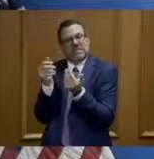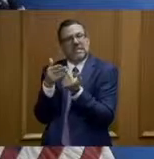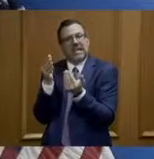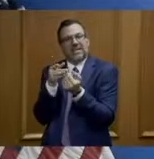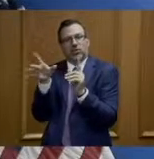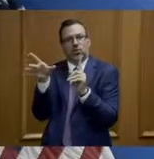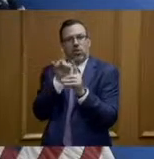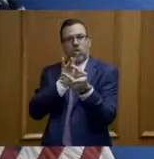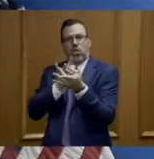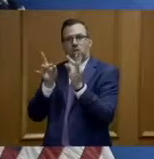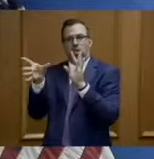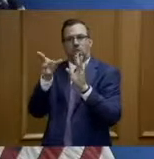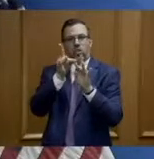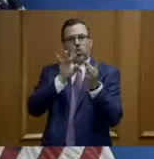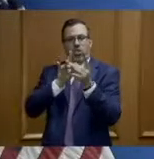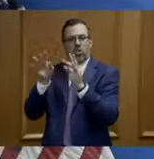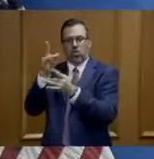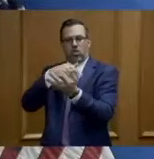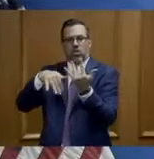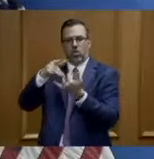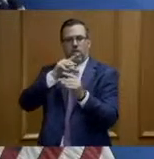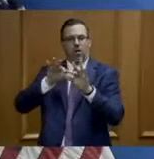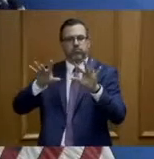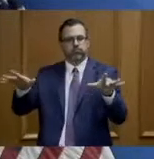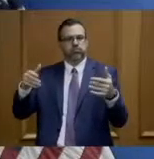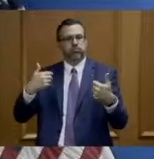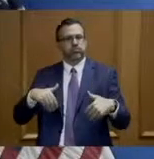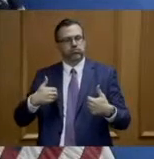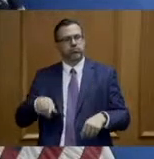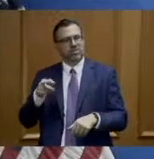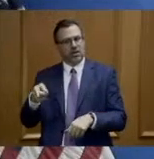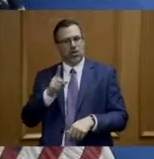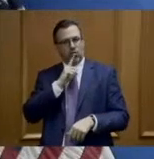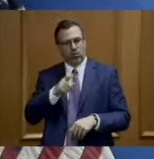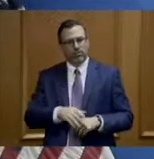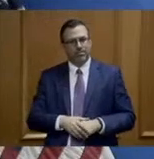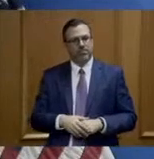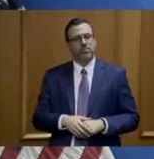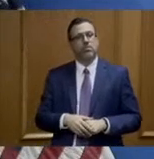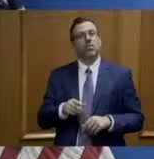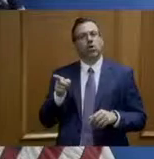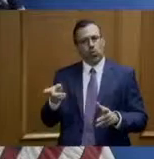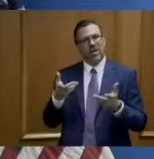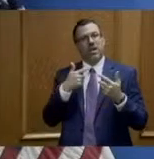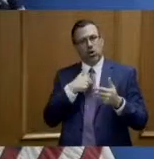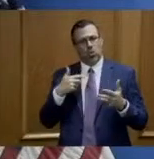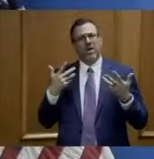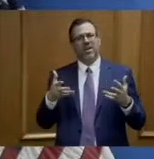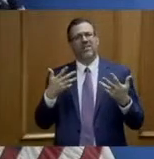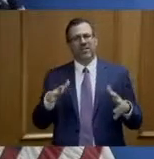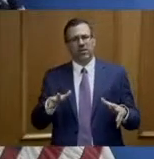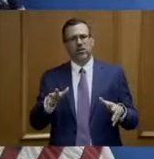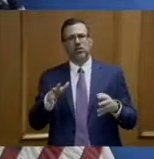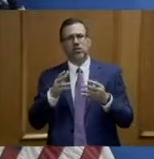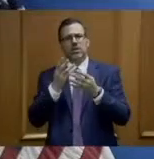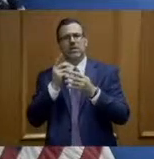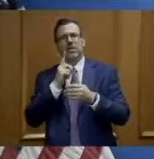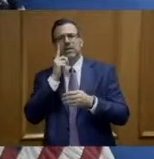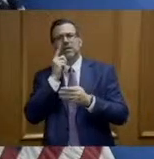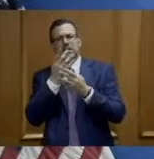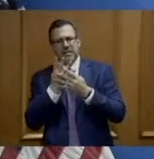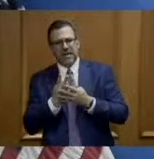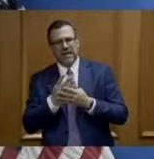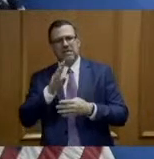so that's something that we've kept a close eye on. The governor mentioned that we did do widespread testing of the Bledsoe